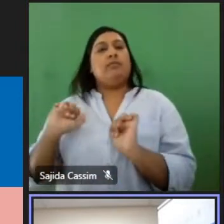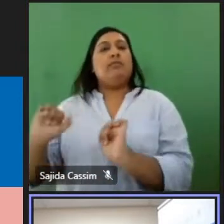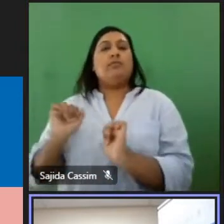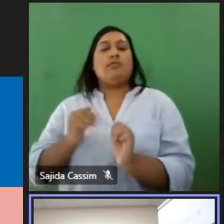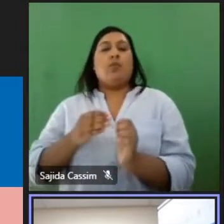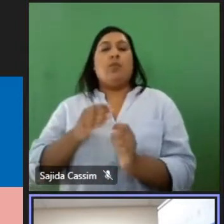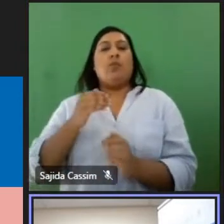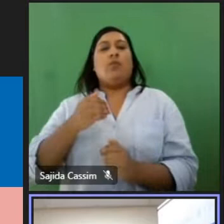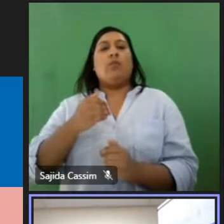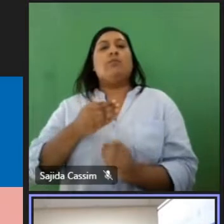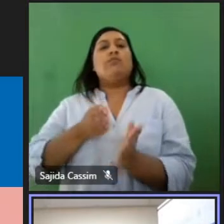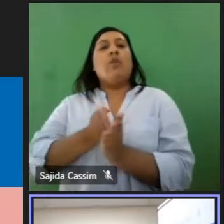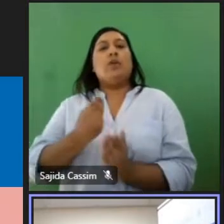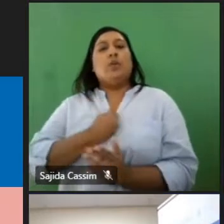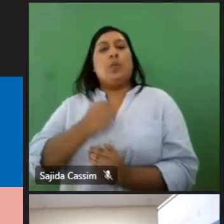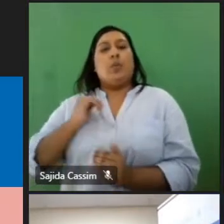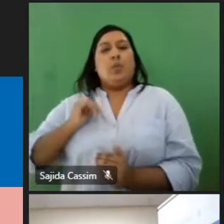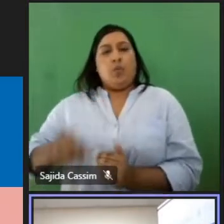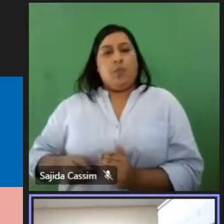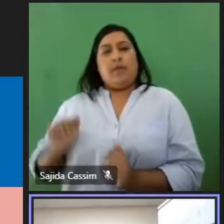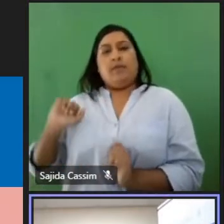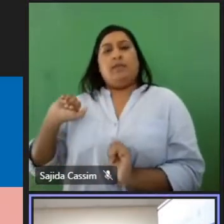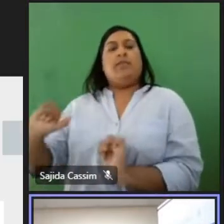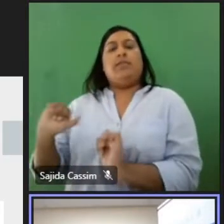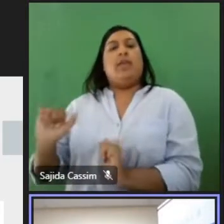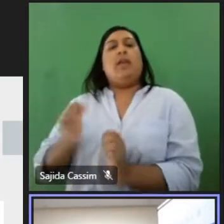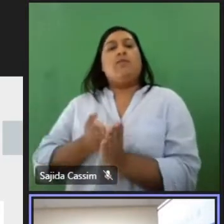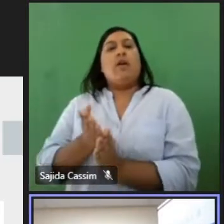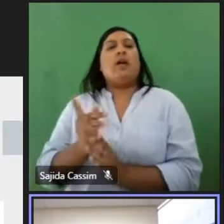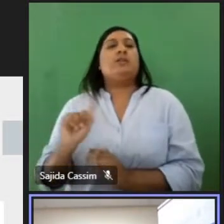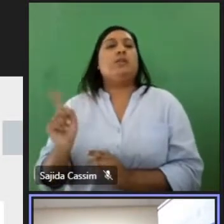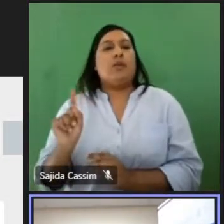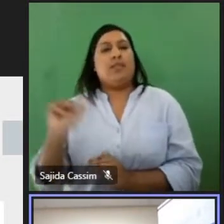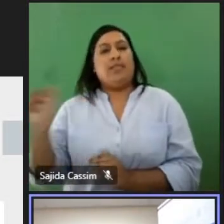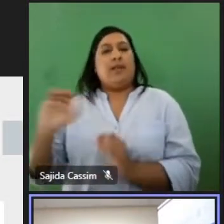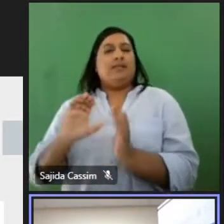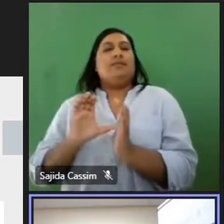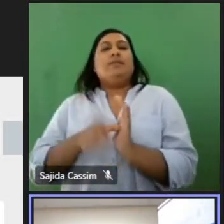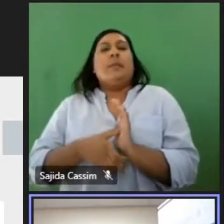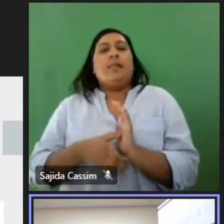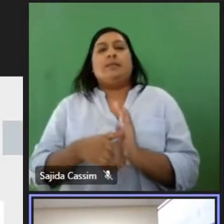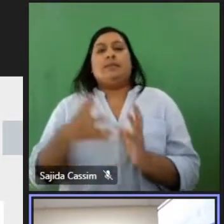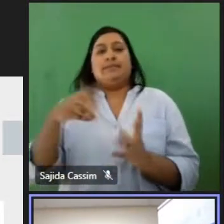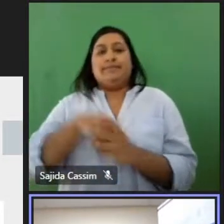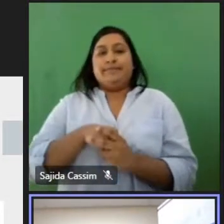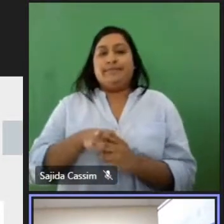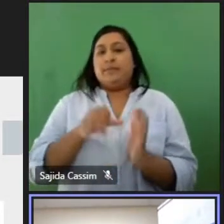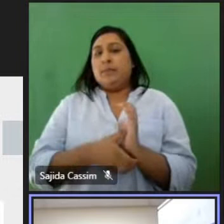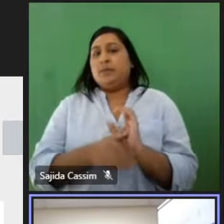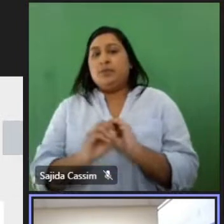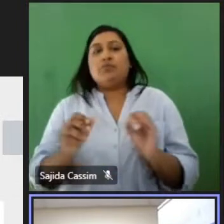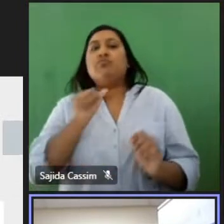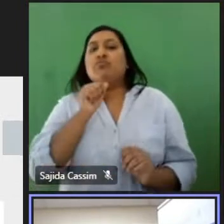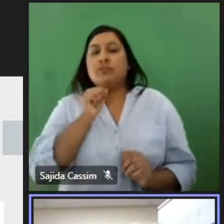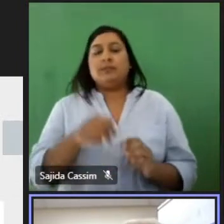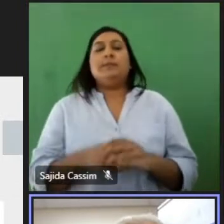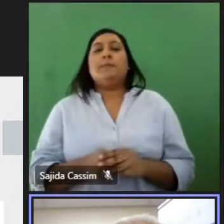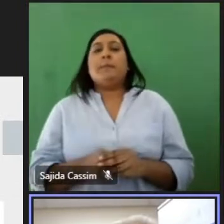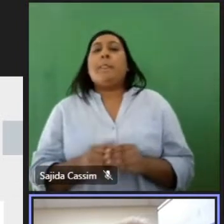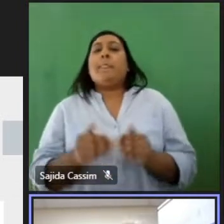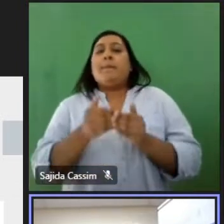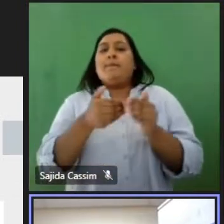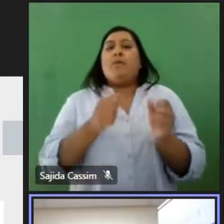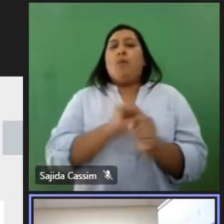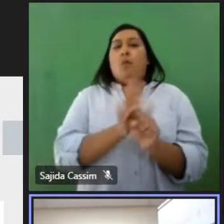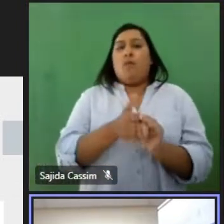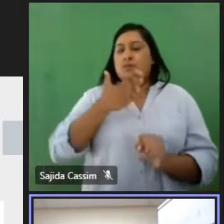disabilities under crisis. Before I go there, before COVID-19, we already knew that in South